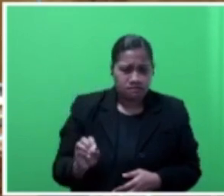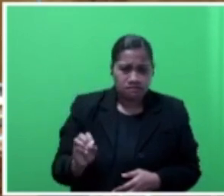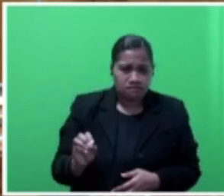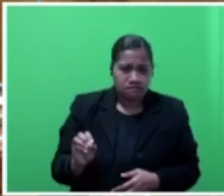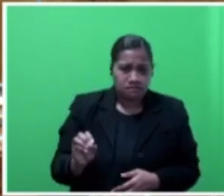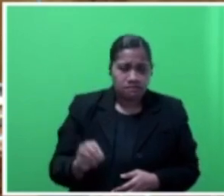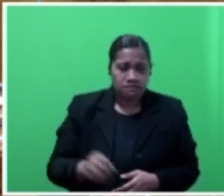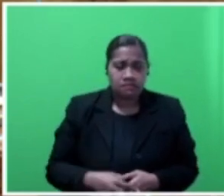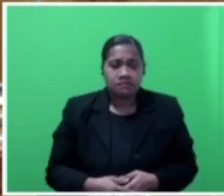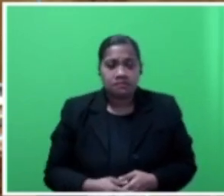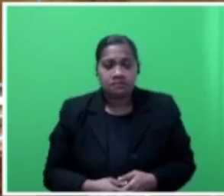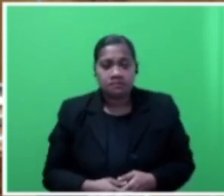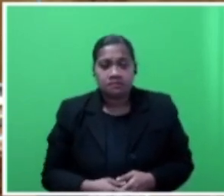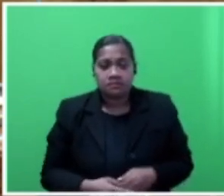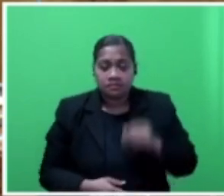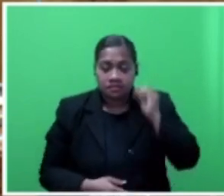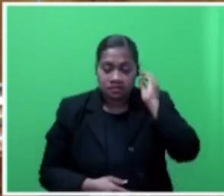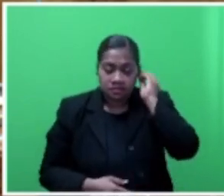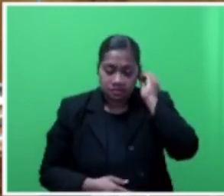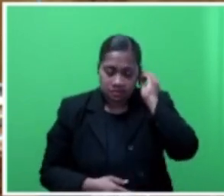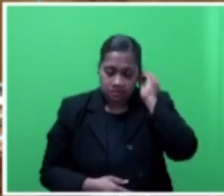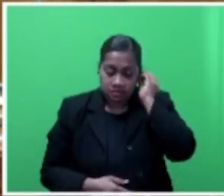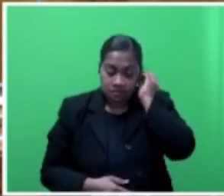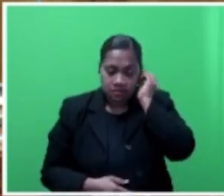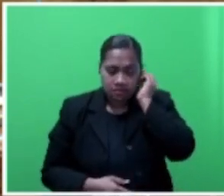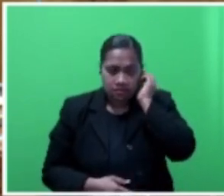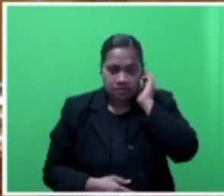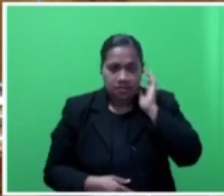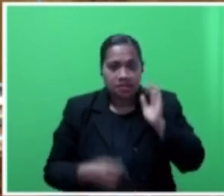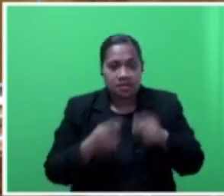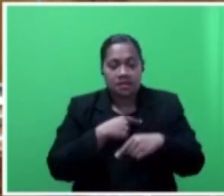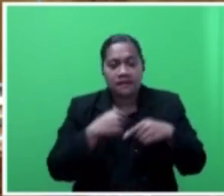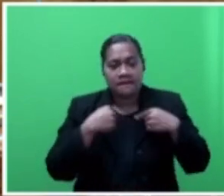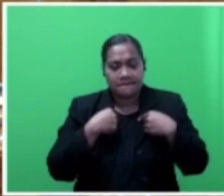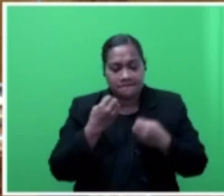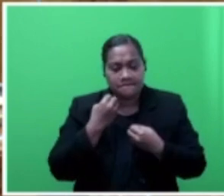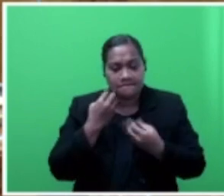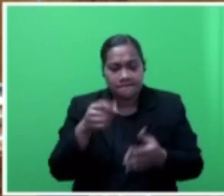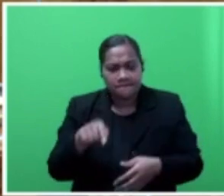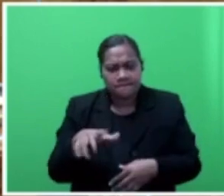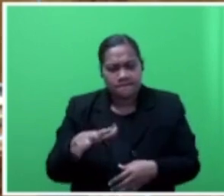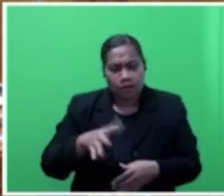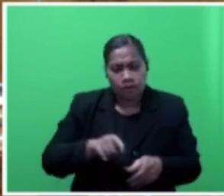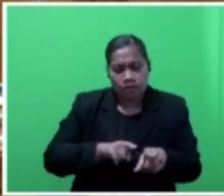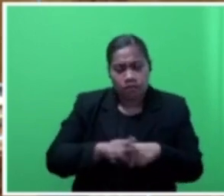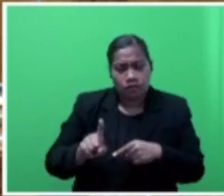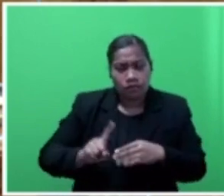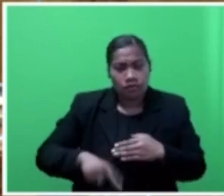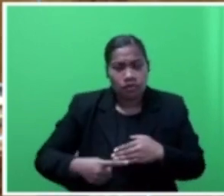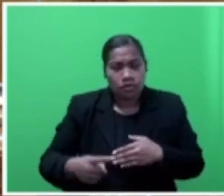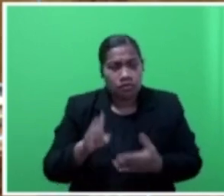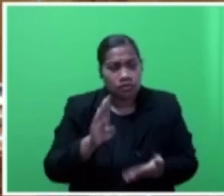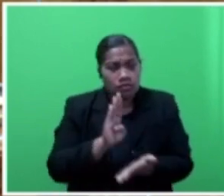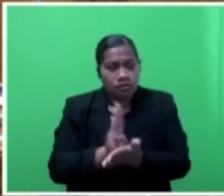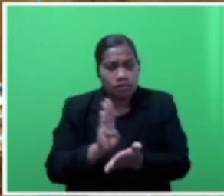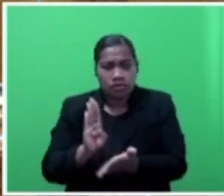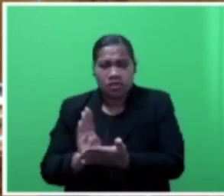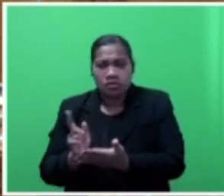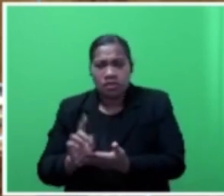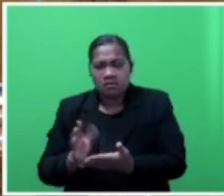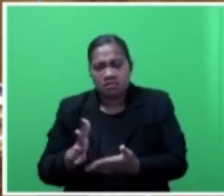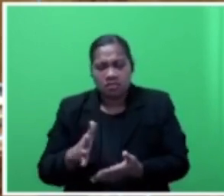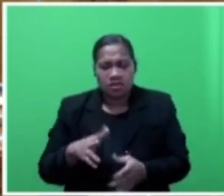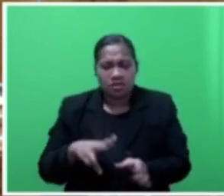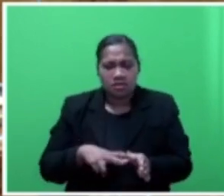As we were informed that maybe most were continuous booking, that they have been withdrawn and